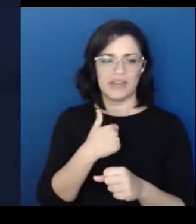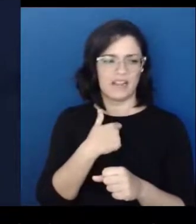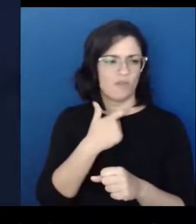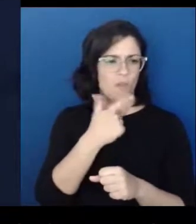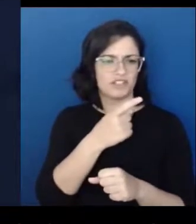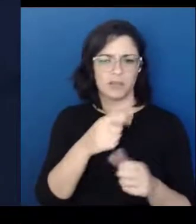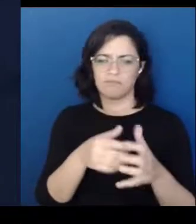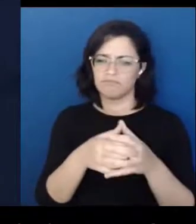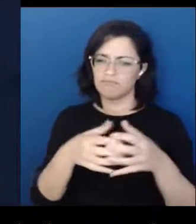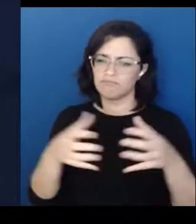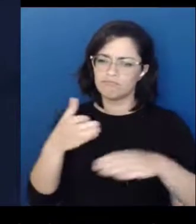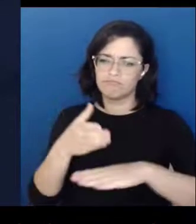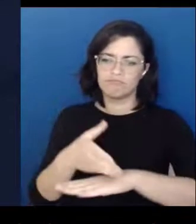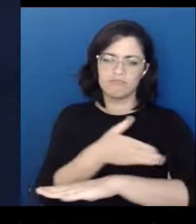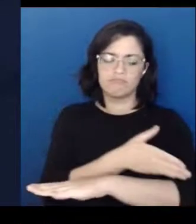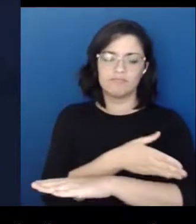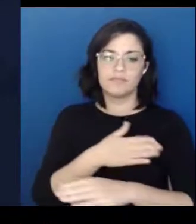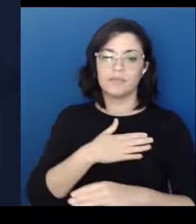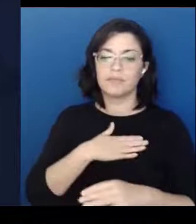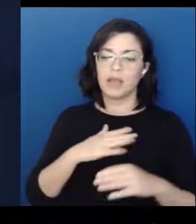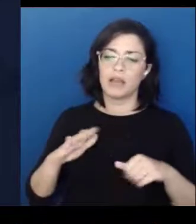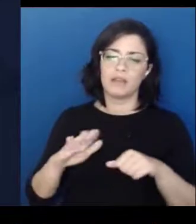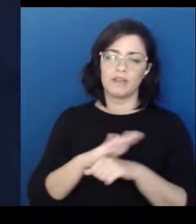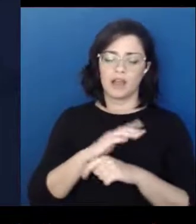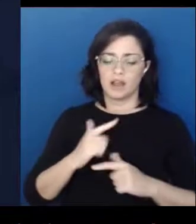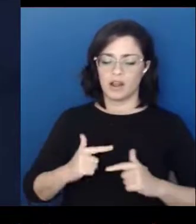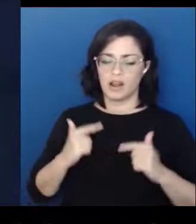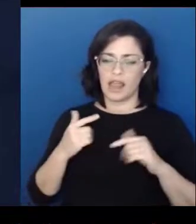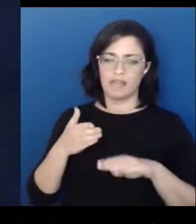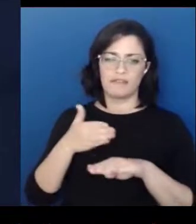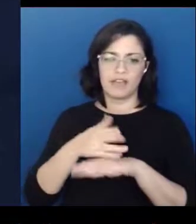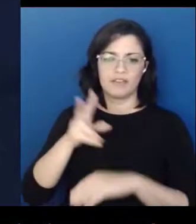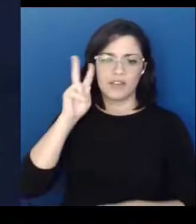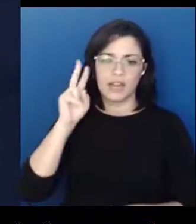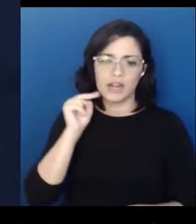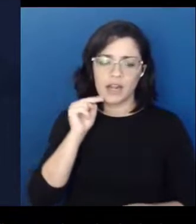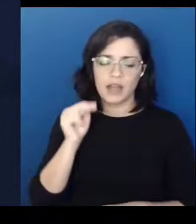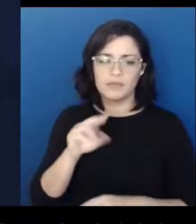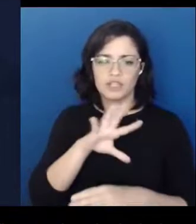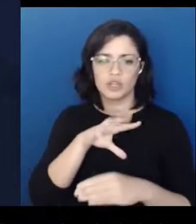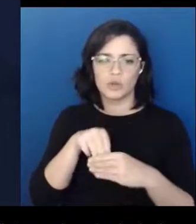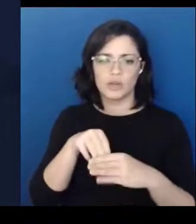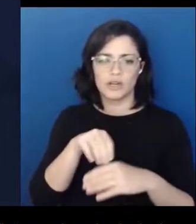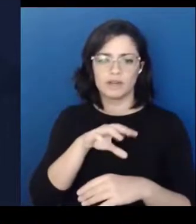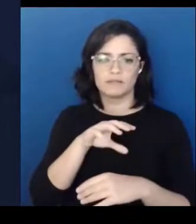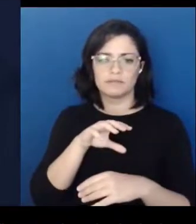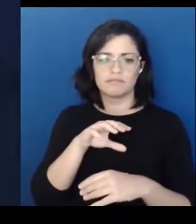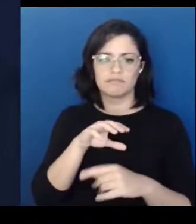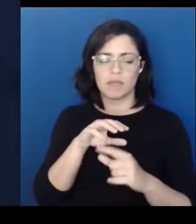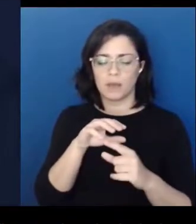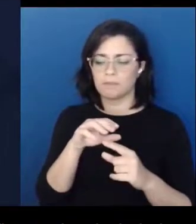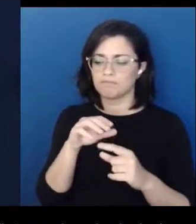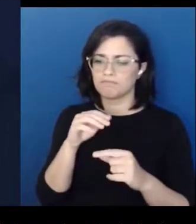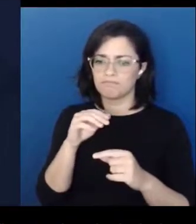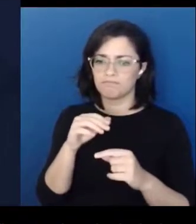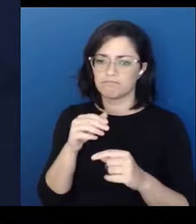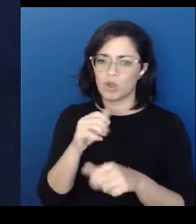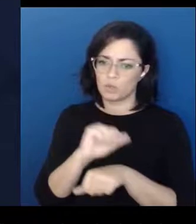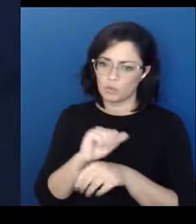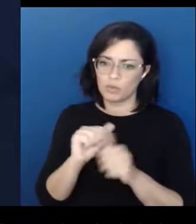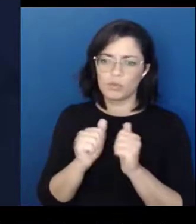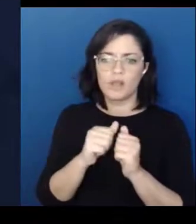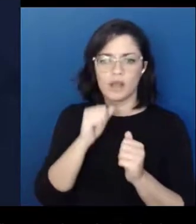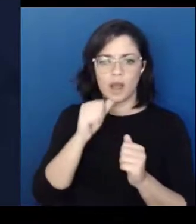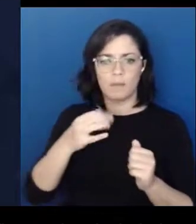My entire life post-Vietnam has included involvement with nonprofit organizations. I was employed by one